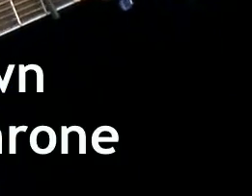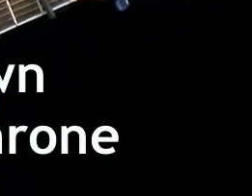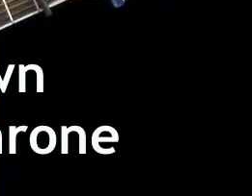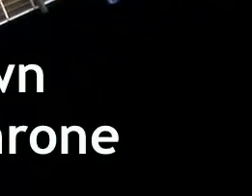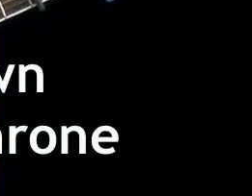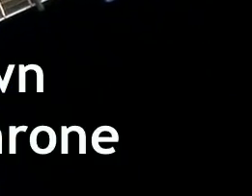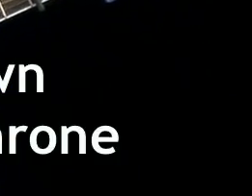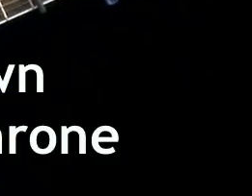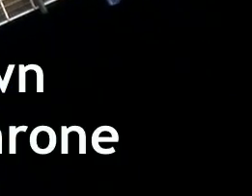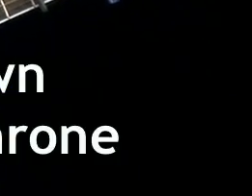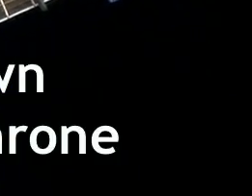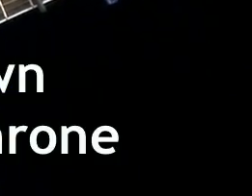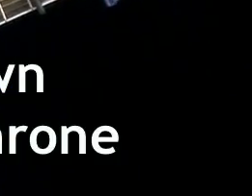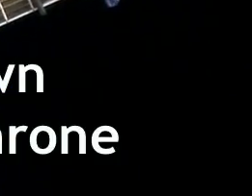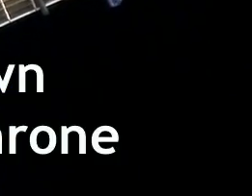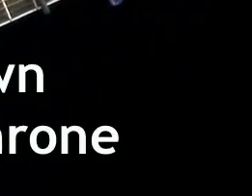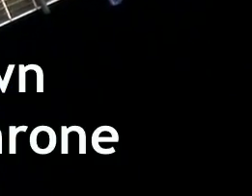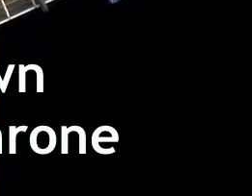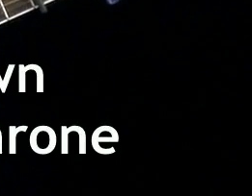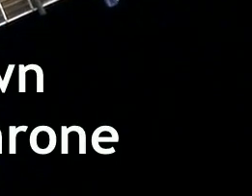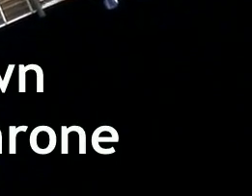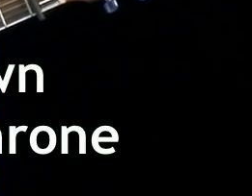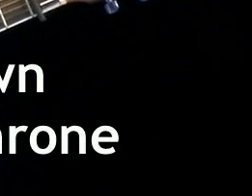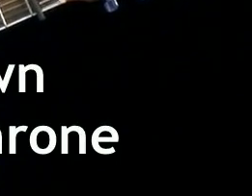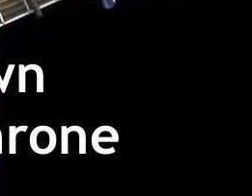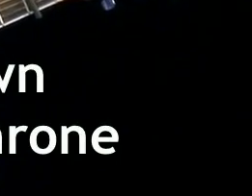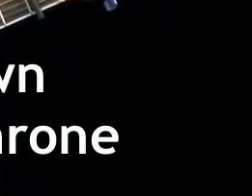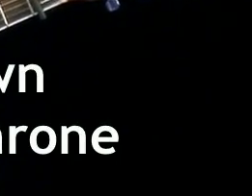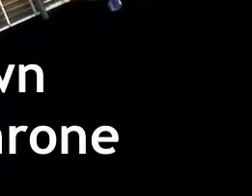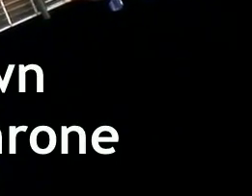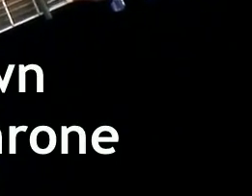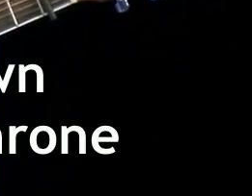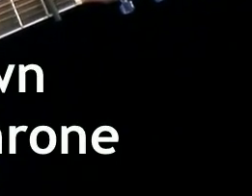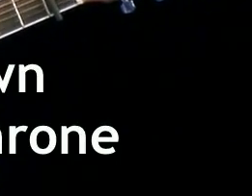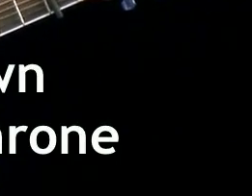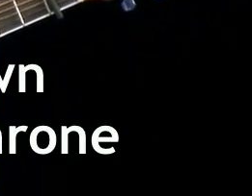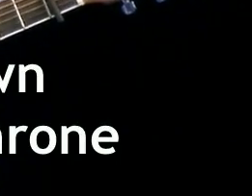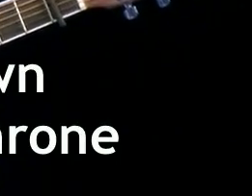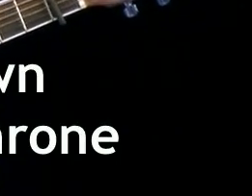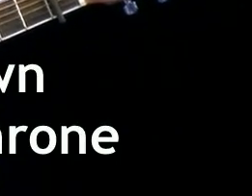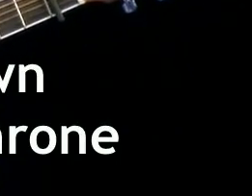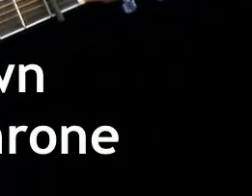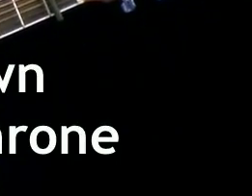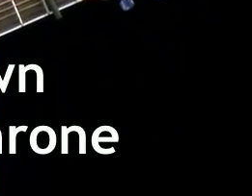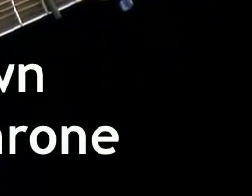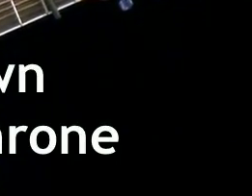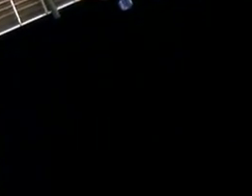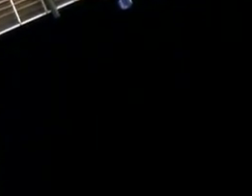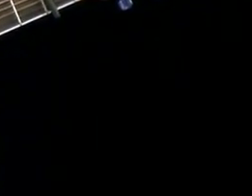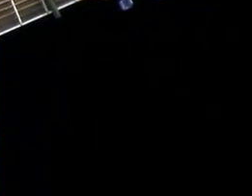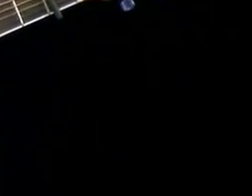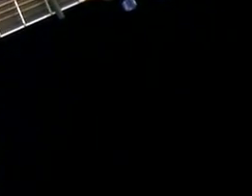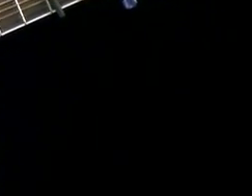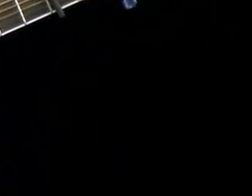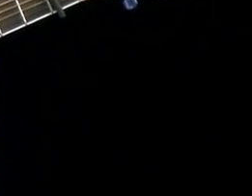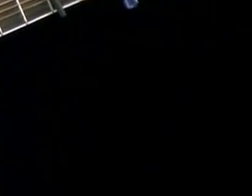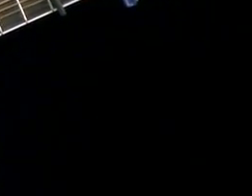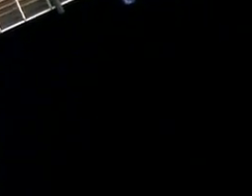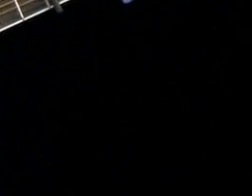I have no righteousness of my own. I have no right to draw near your